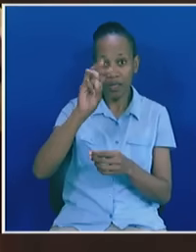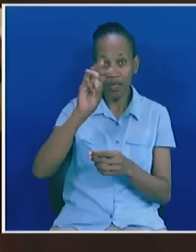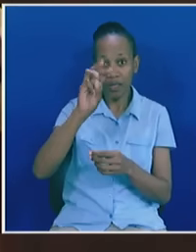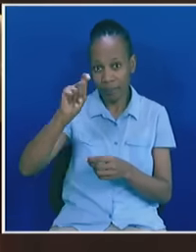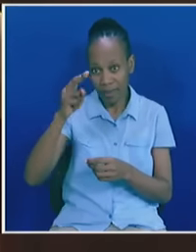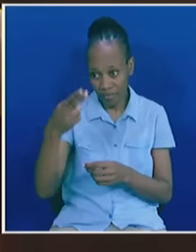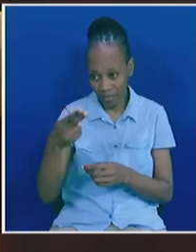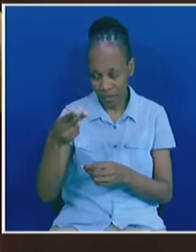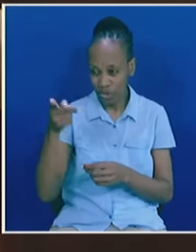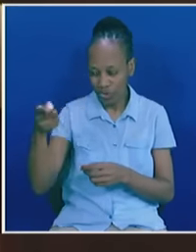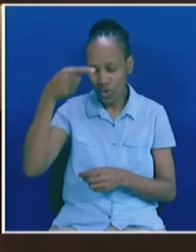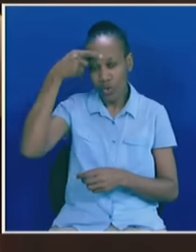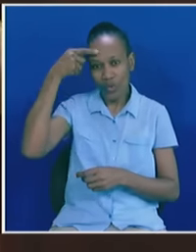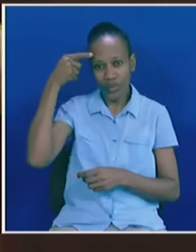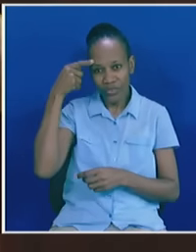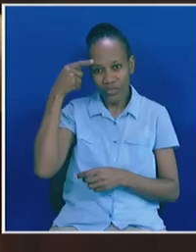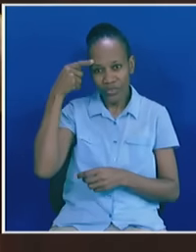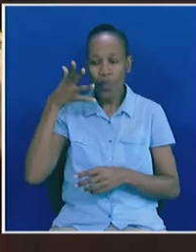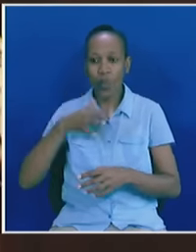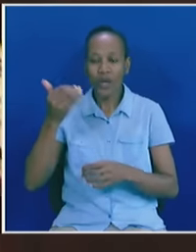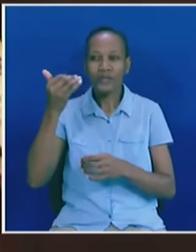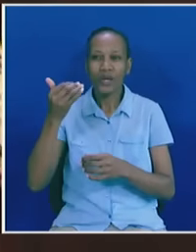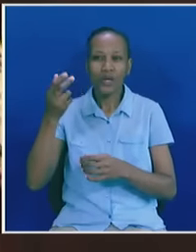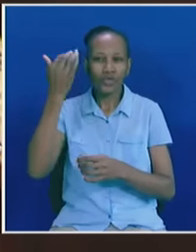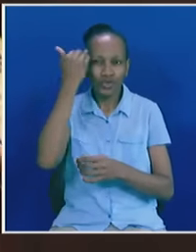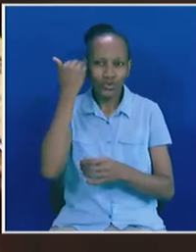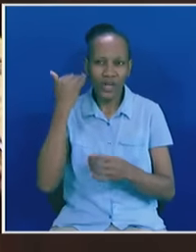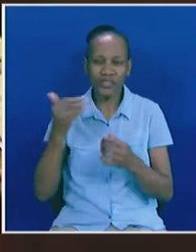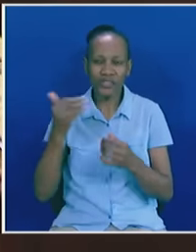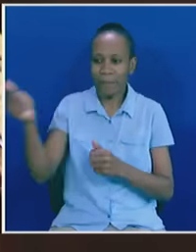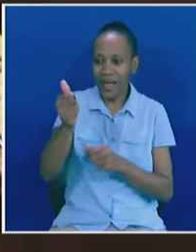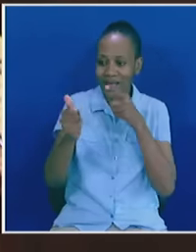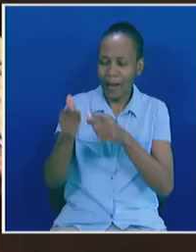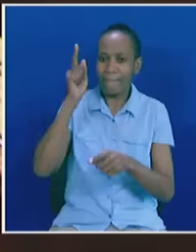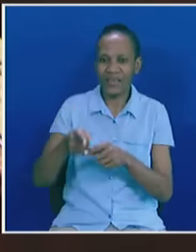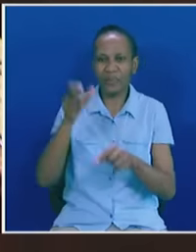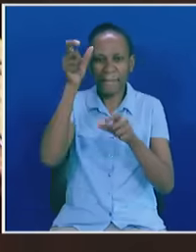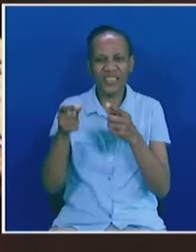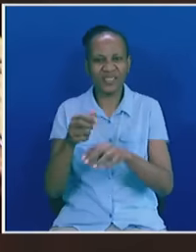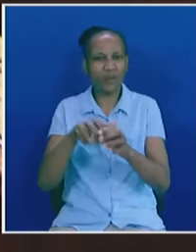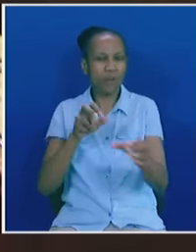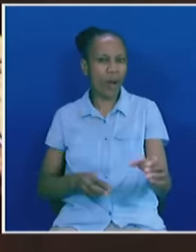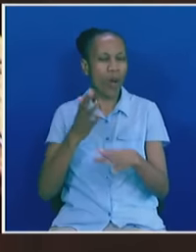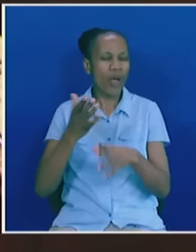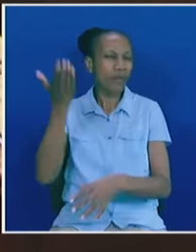i-thinking yakho yokuthi ufuna i-retired judge be IG, liphupho engeke lafezeka.